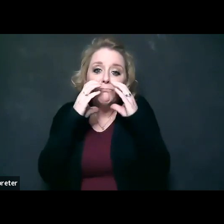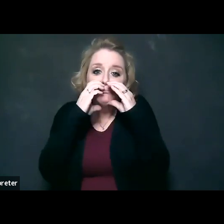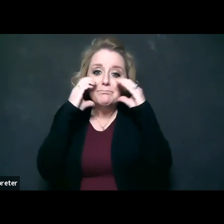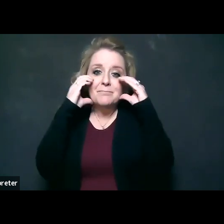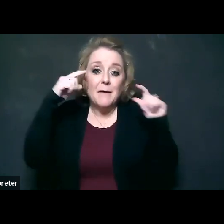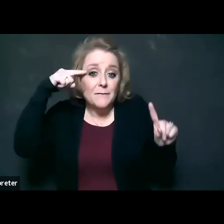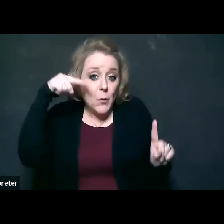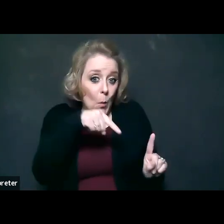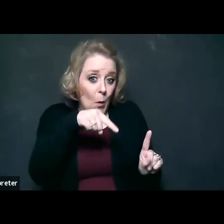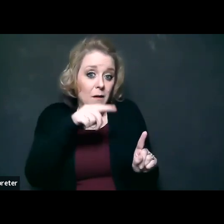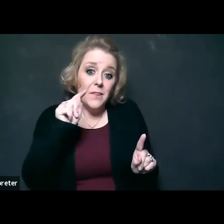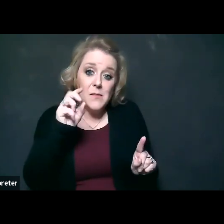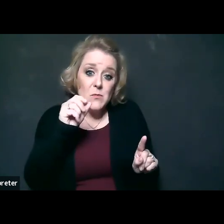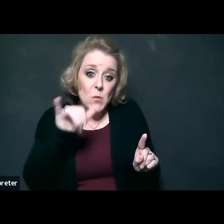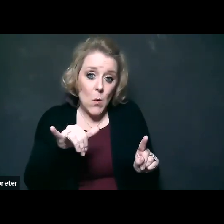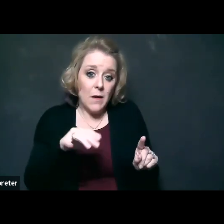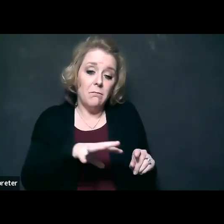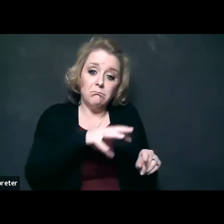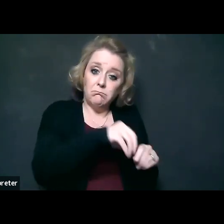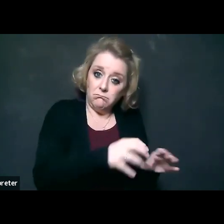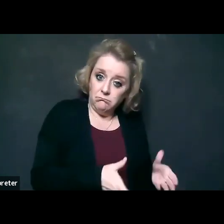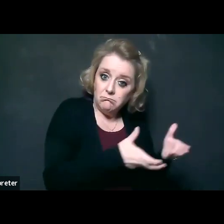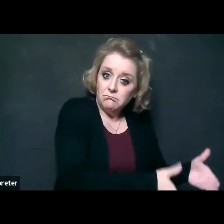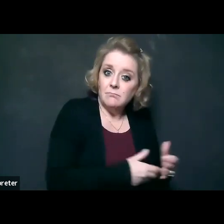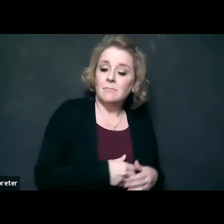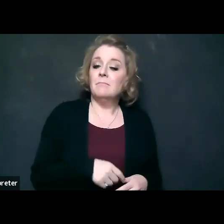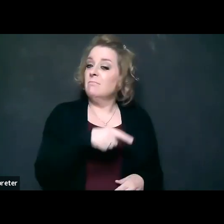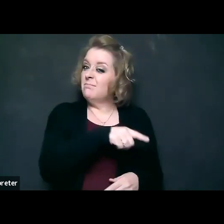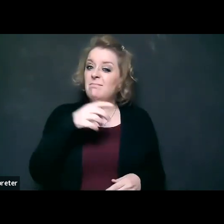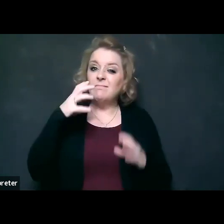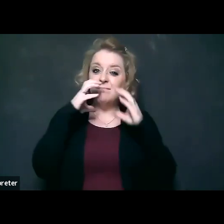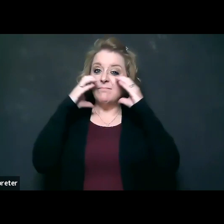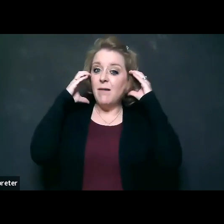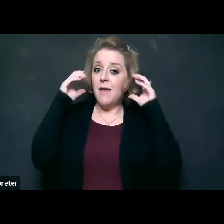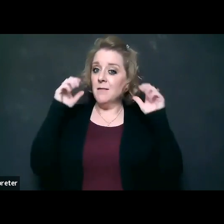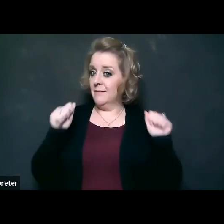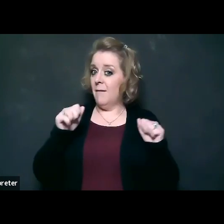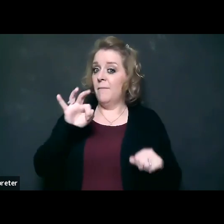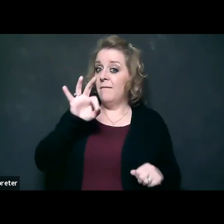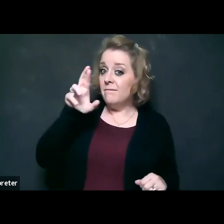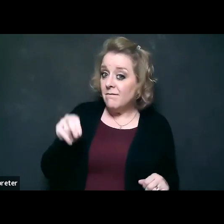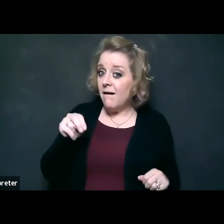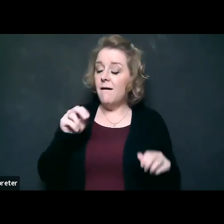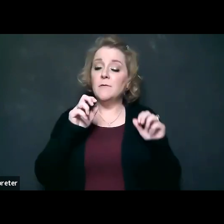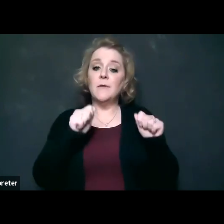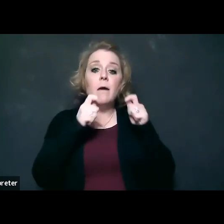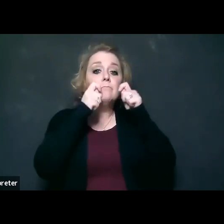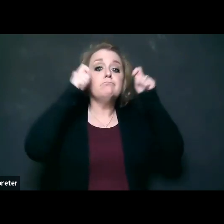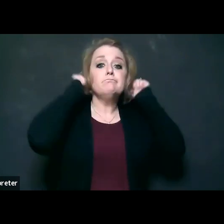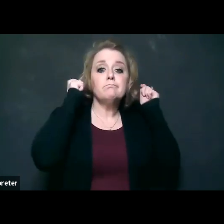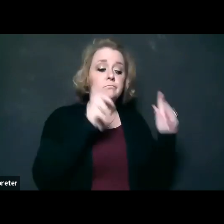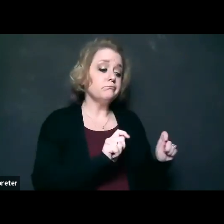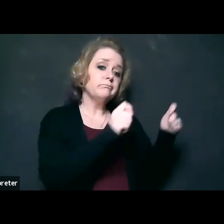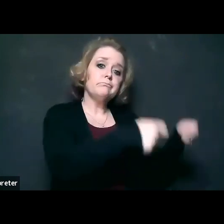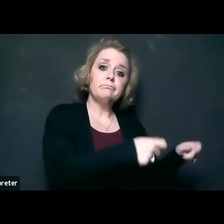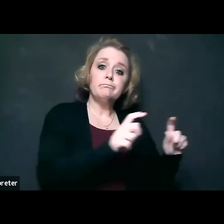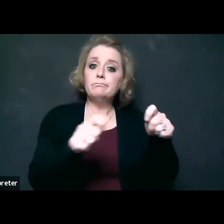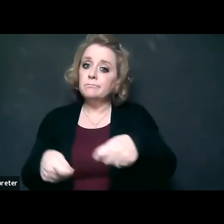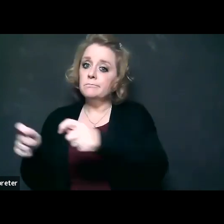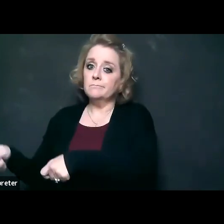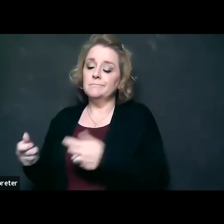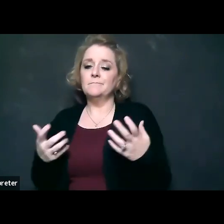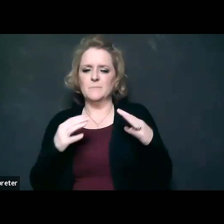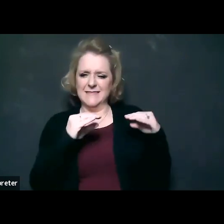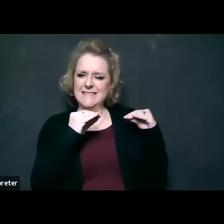into their toy box. Help them see that a mask is one of those things that can be a fun accessory. And by teaching it on their favorite toy, that's a very good thing